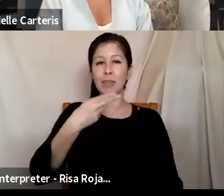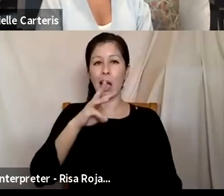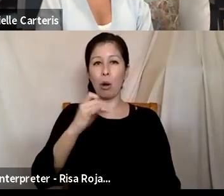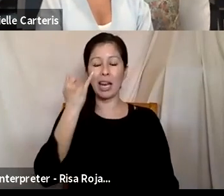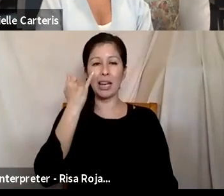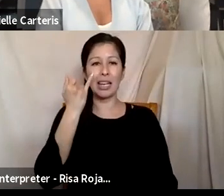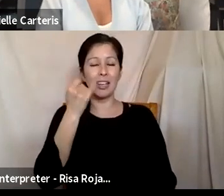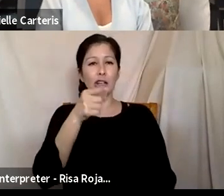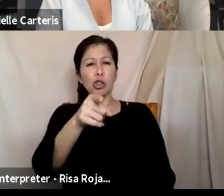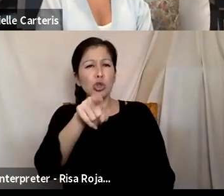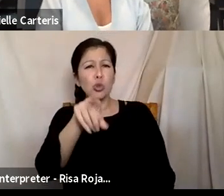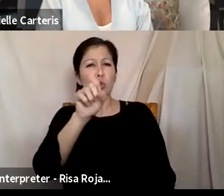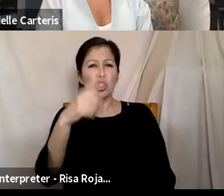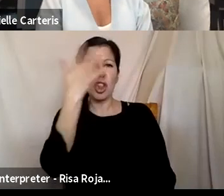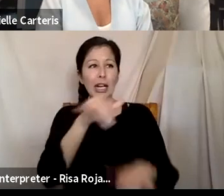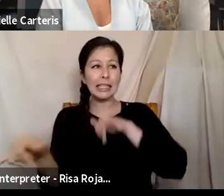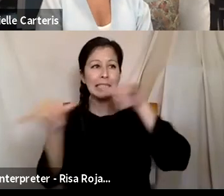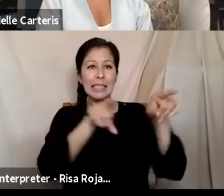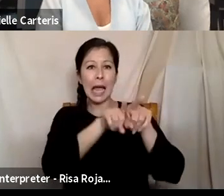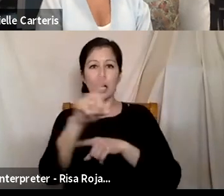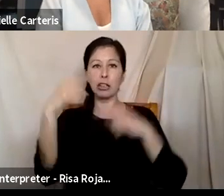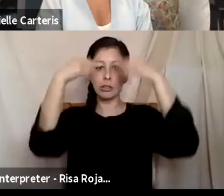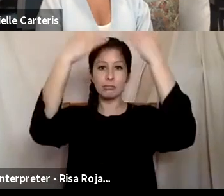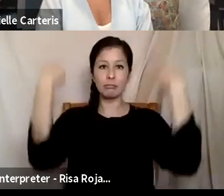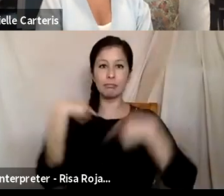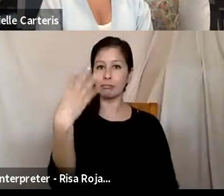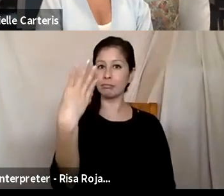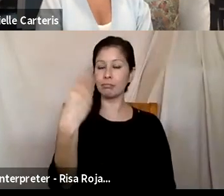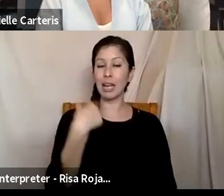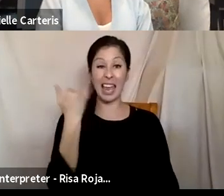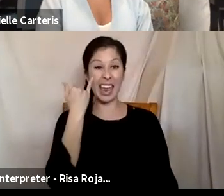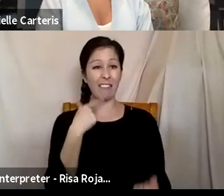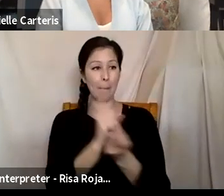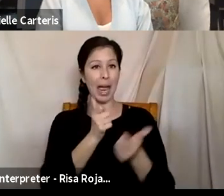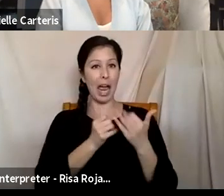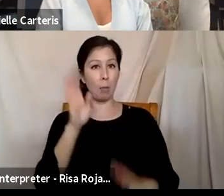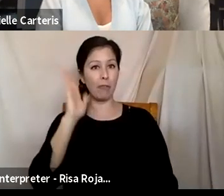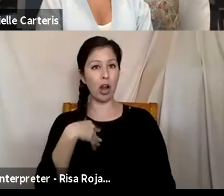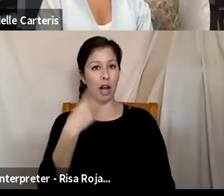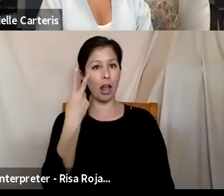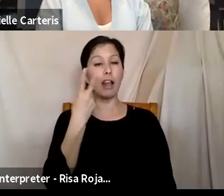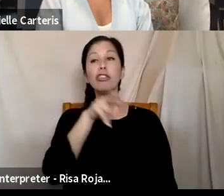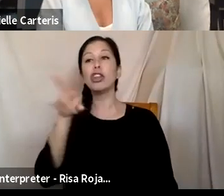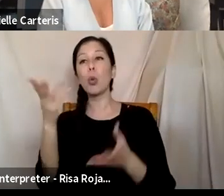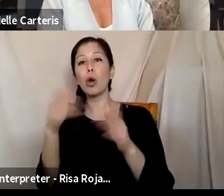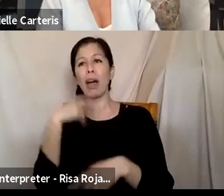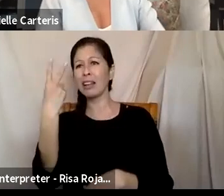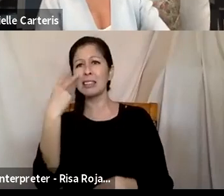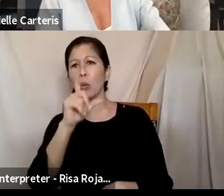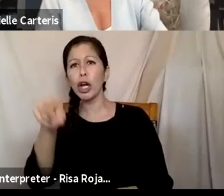able to look like your headshot. And when I've met the actor before and I'm looking out in the waiting room and I can't find